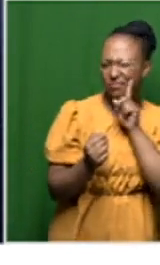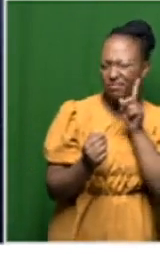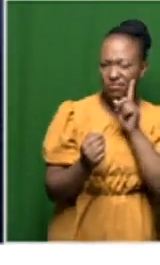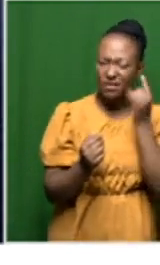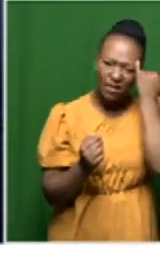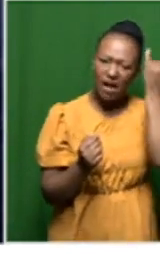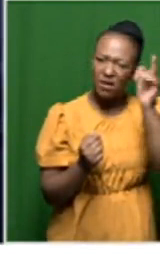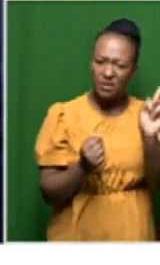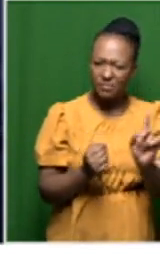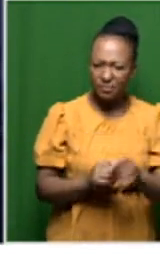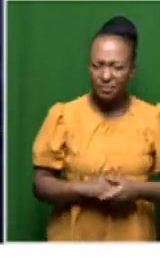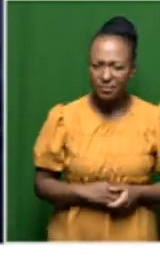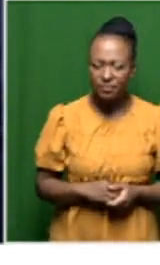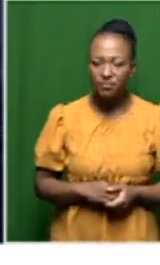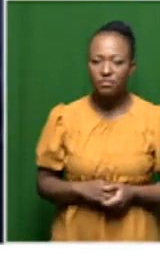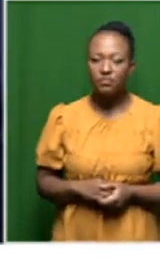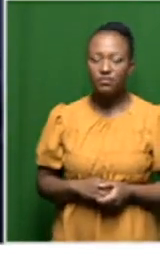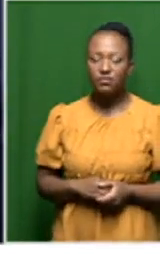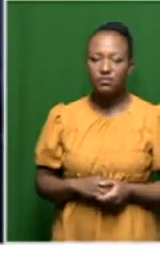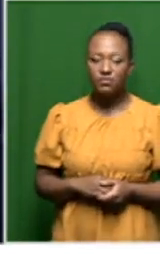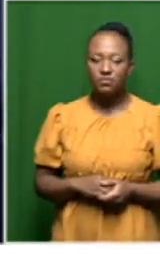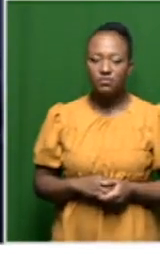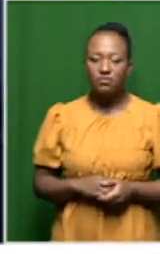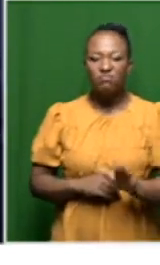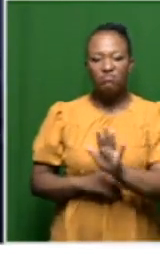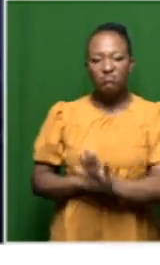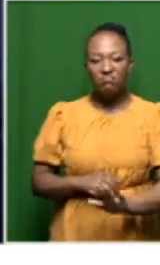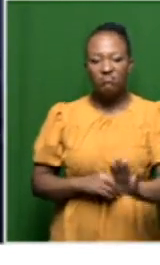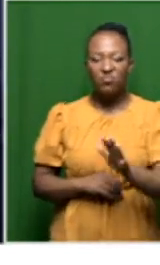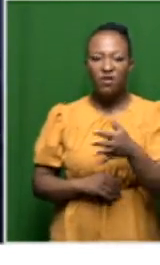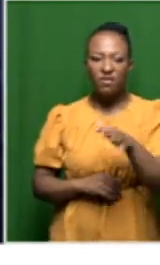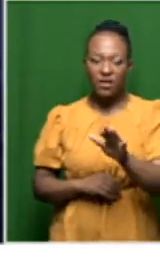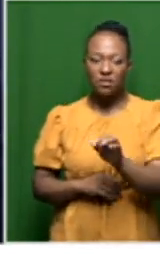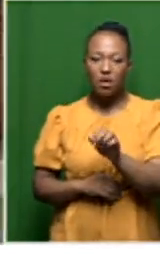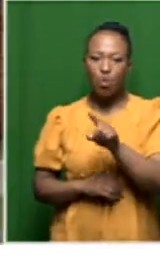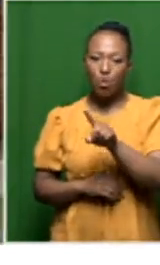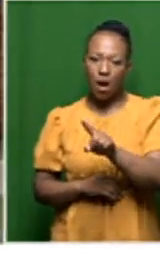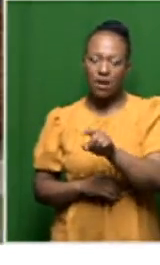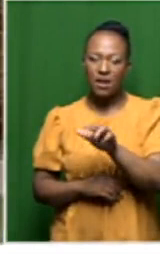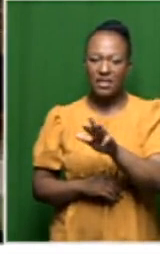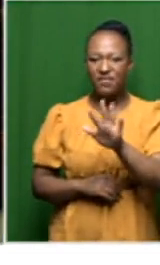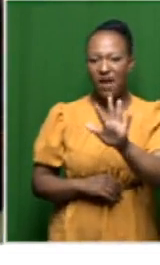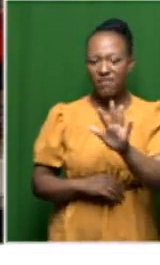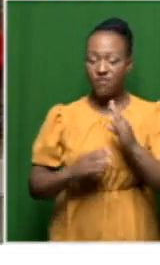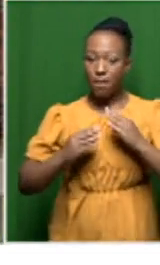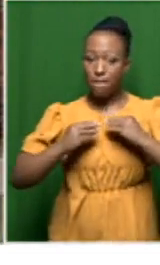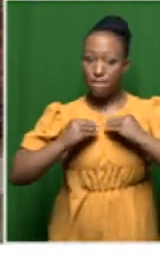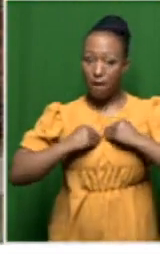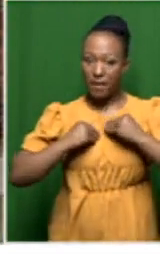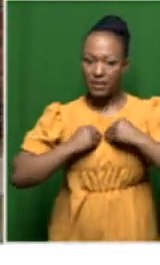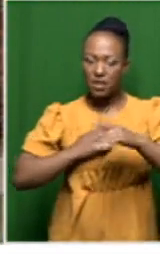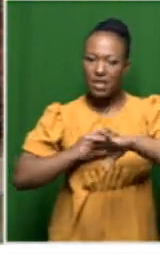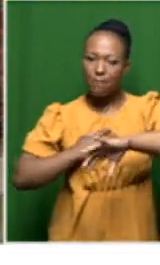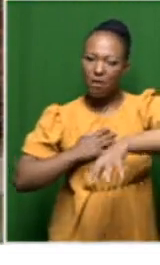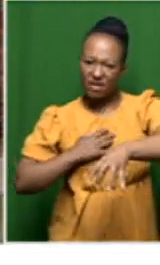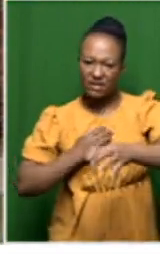the idea? Look, we've collated plus or minus 195 properties across the province. It's